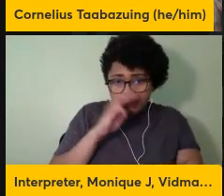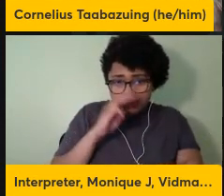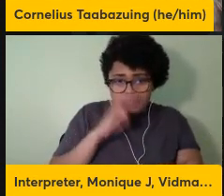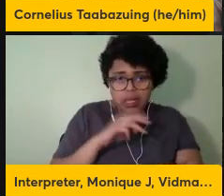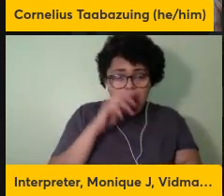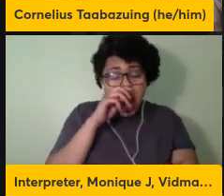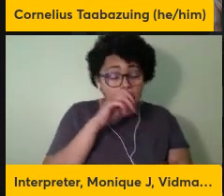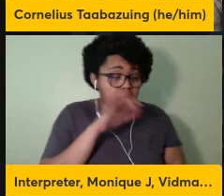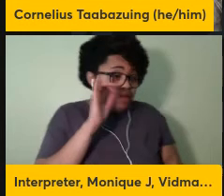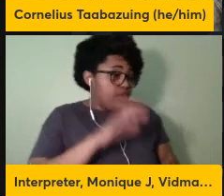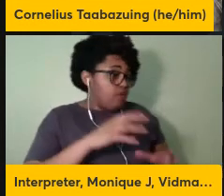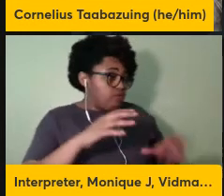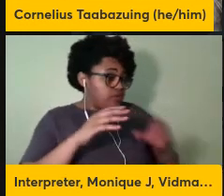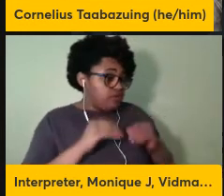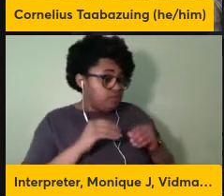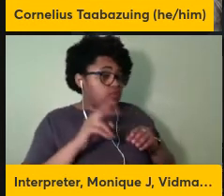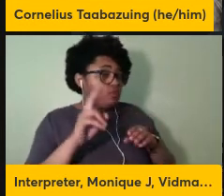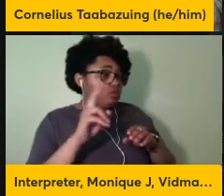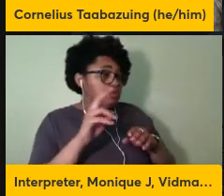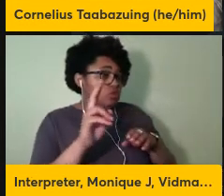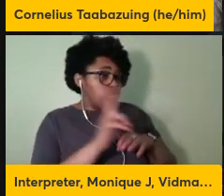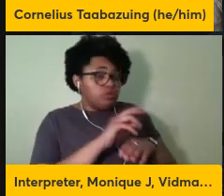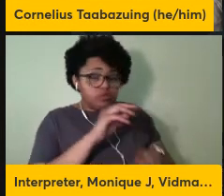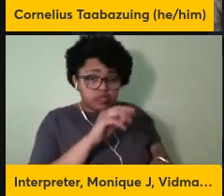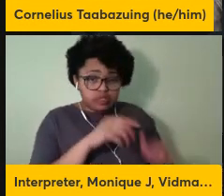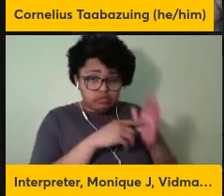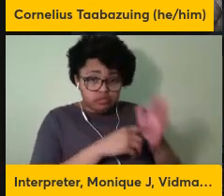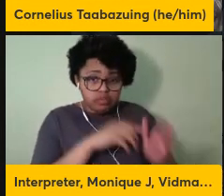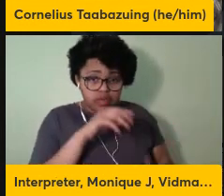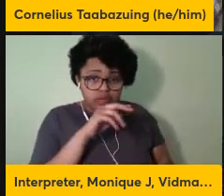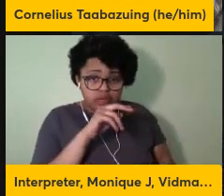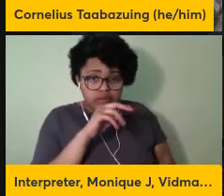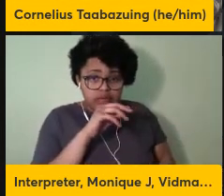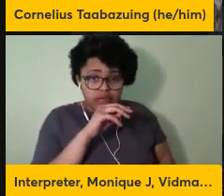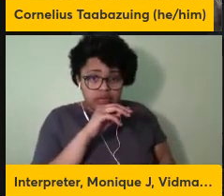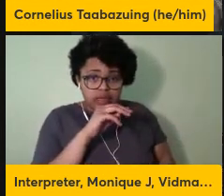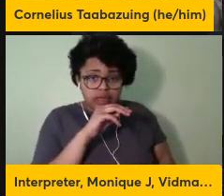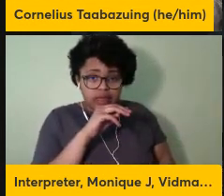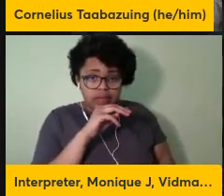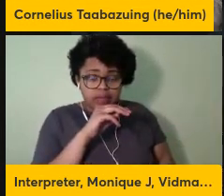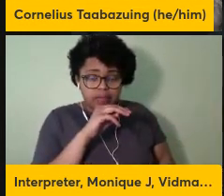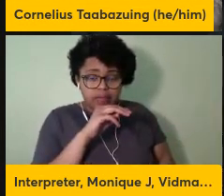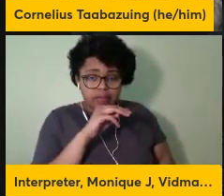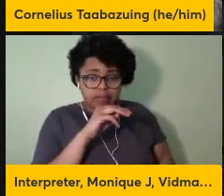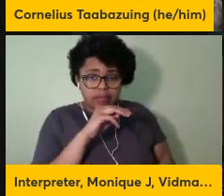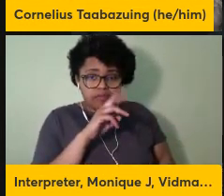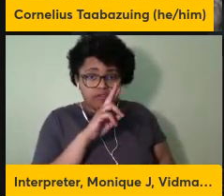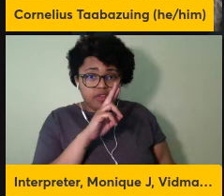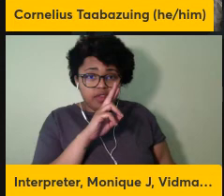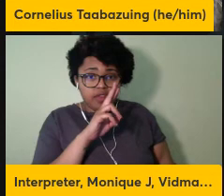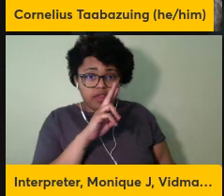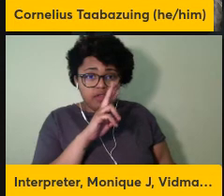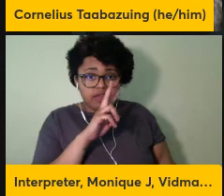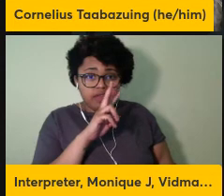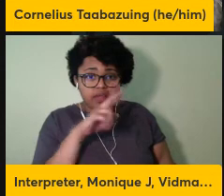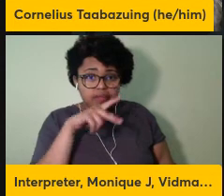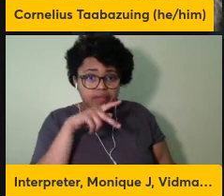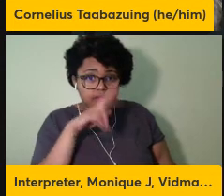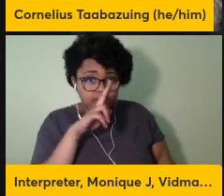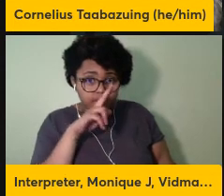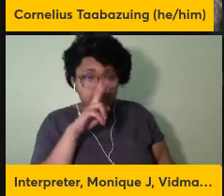mediates VBP-induced pyroptosis is NLRP1B and also NLRP1A. And so in humans, we